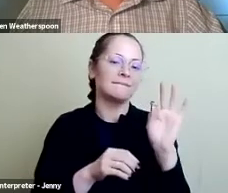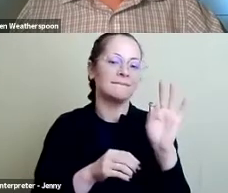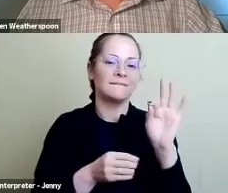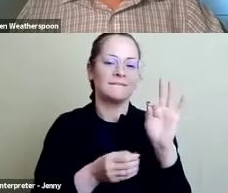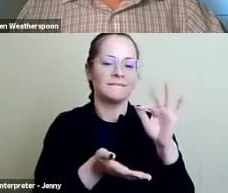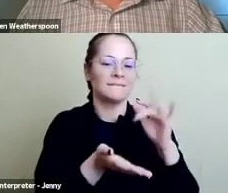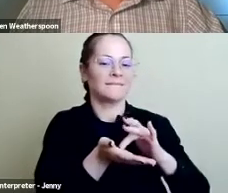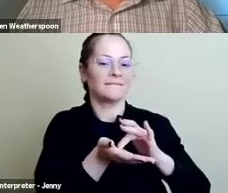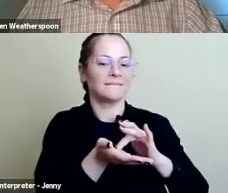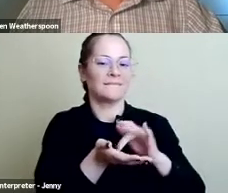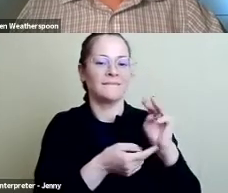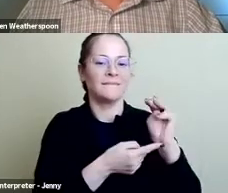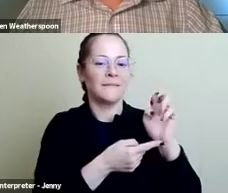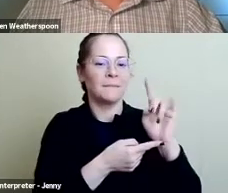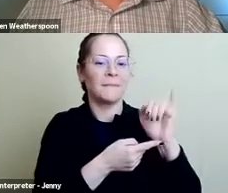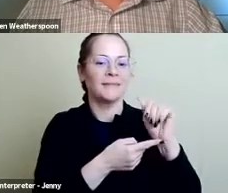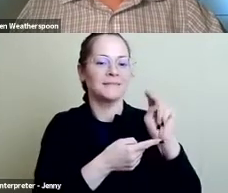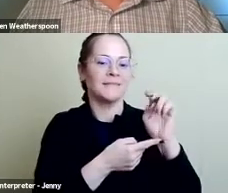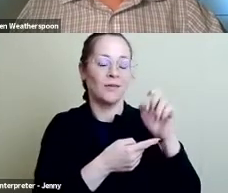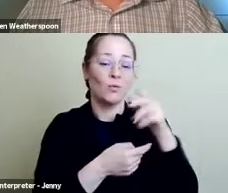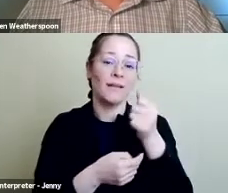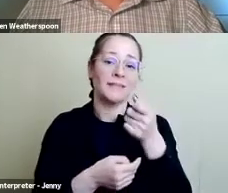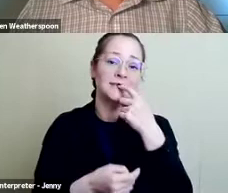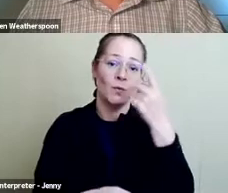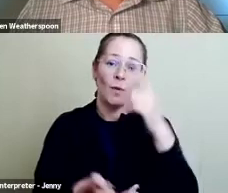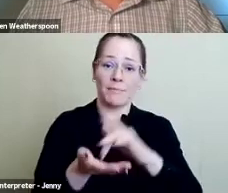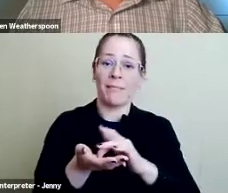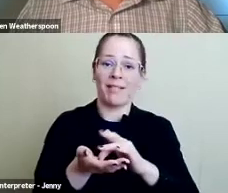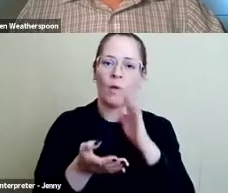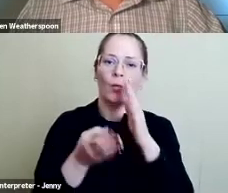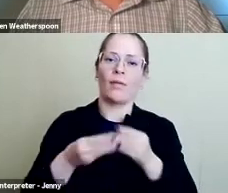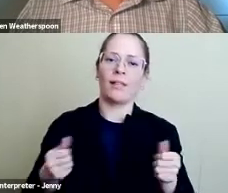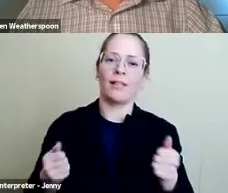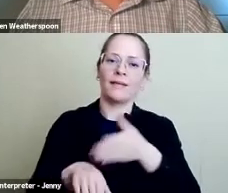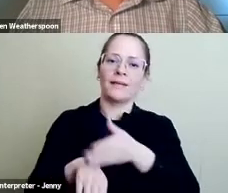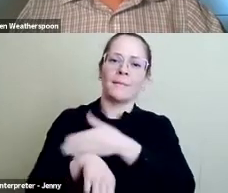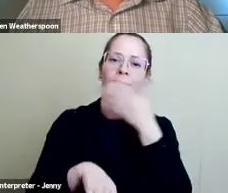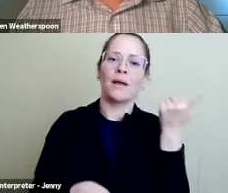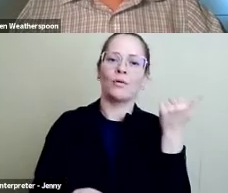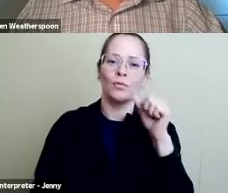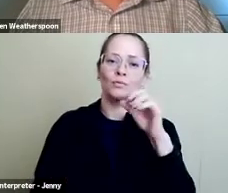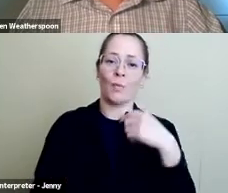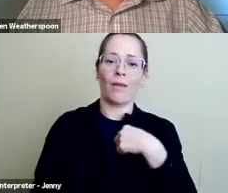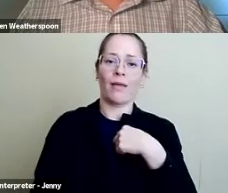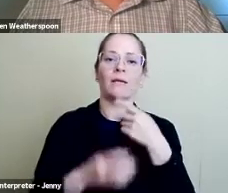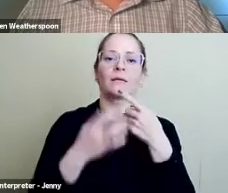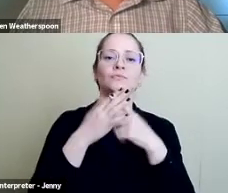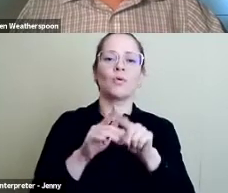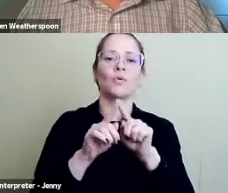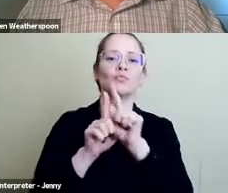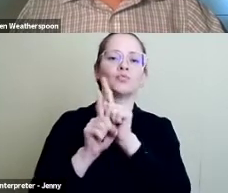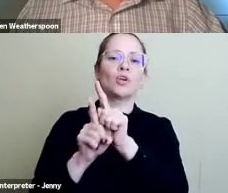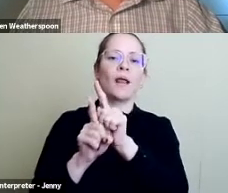medications. Like you take one pill and you get better. So I started shadowing, and